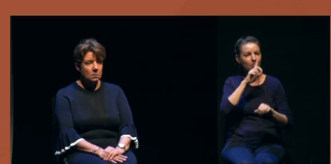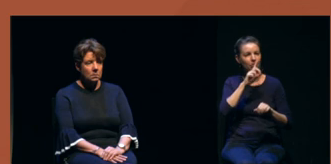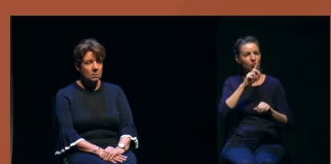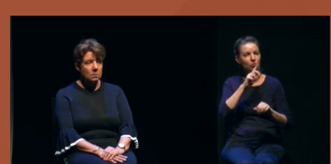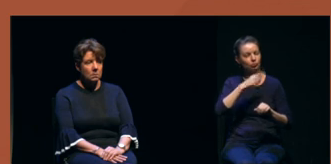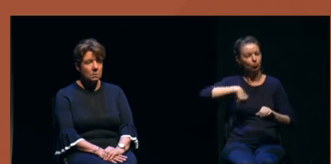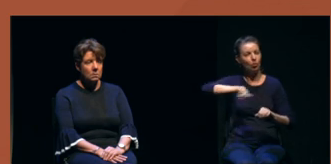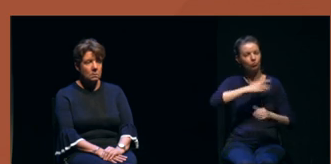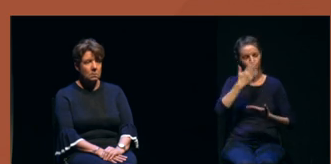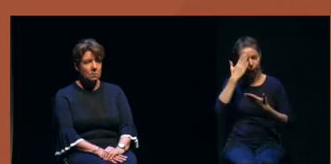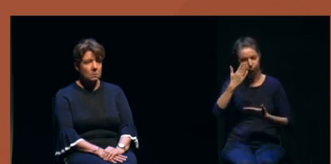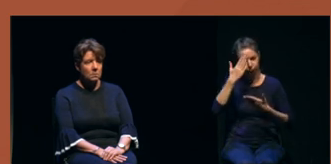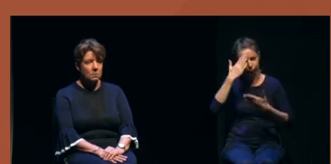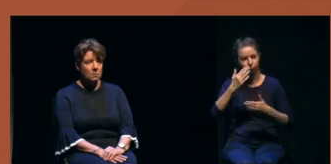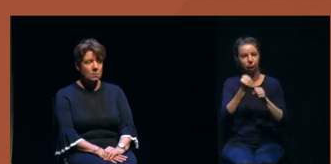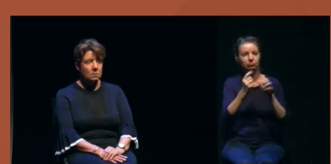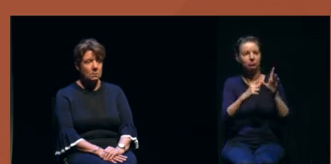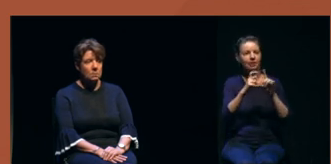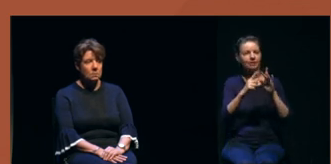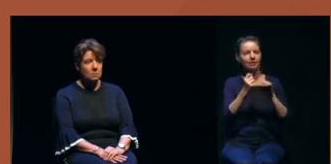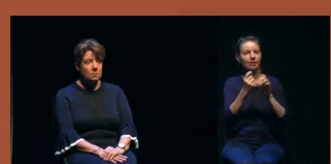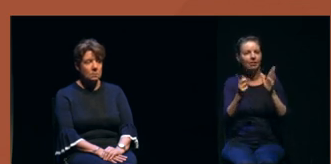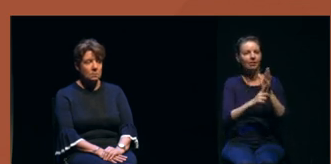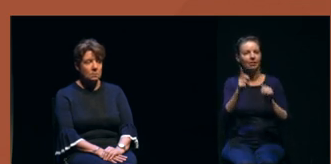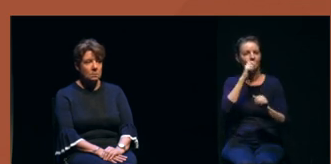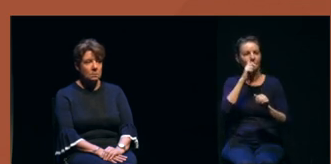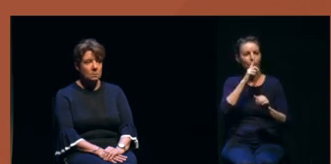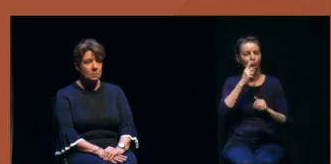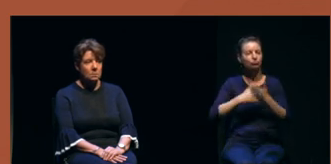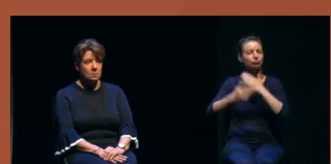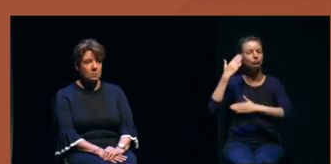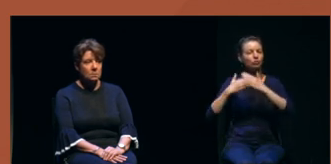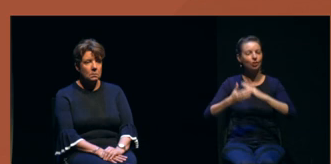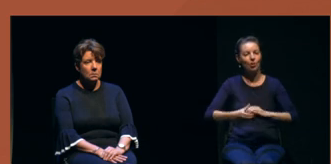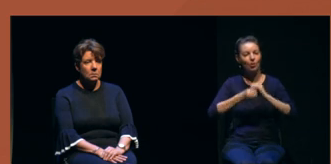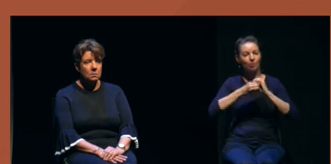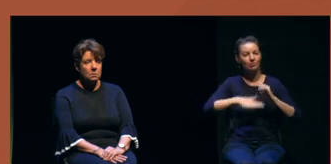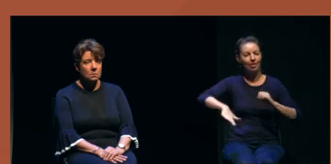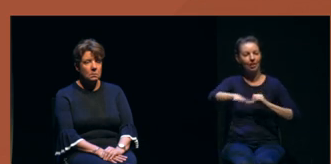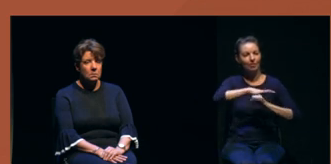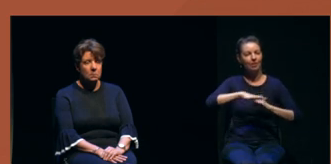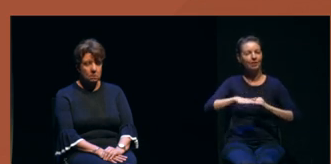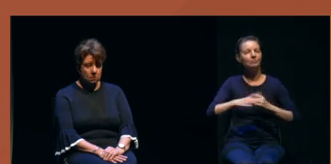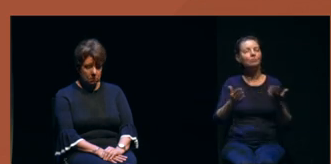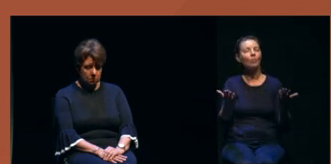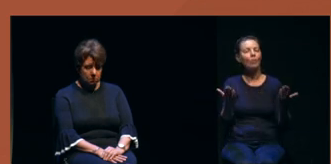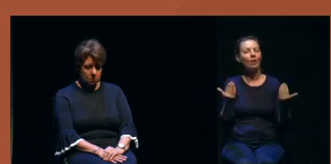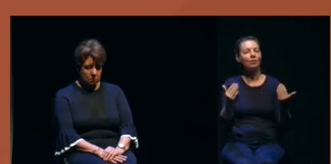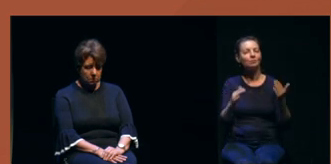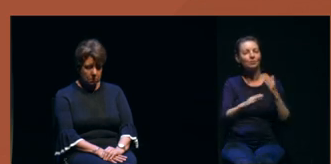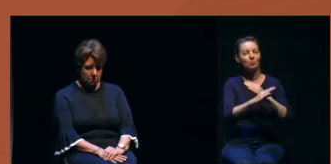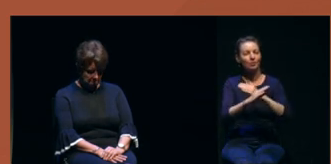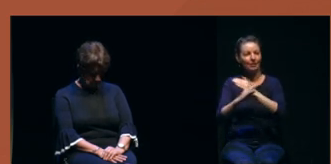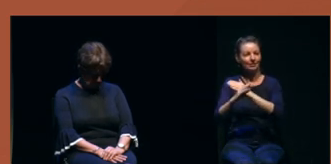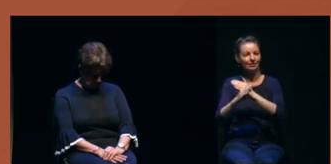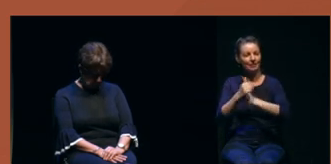Gadigal people, traditional custodians of Jubagali. Welcome to the Sydney Opera House and enjoy